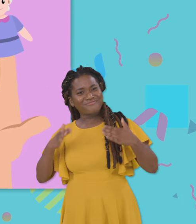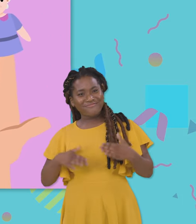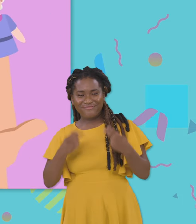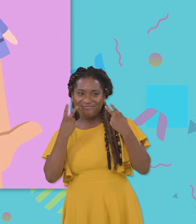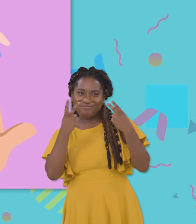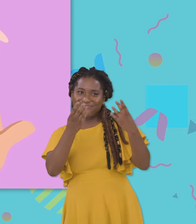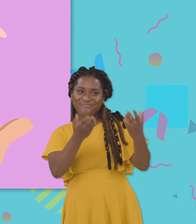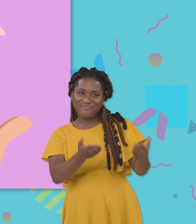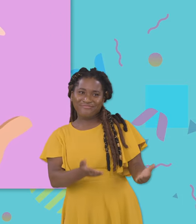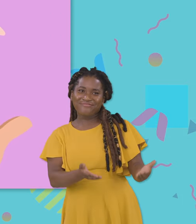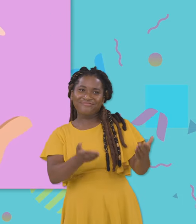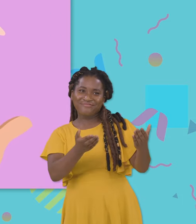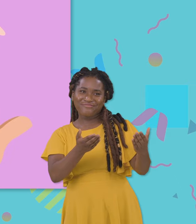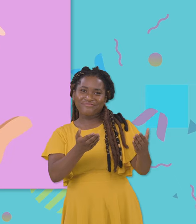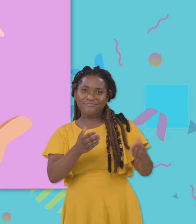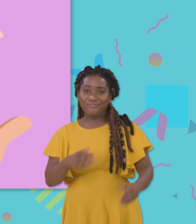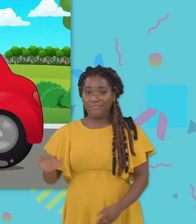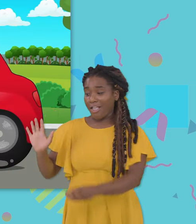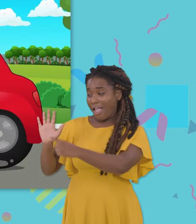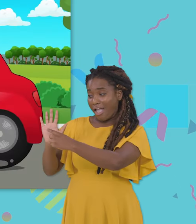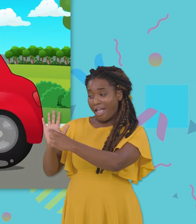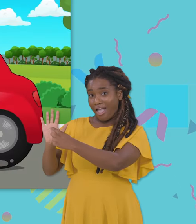Here I am, how do you do?